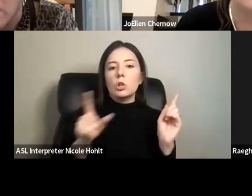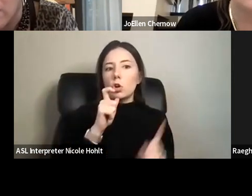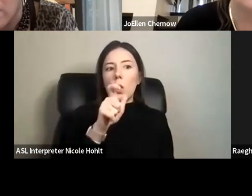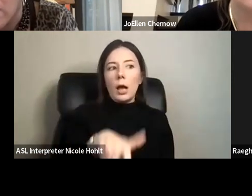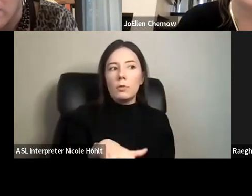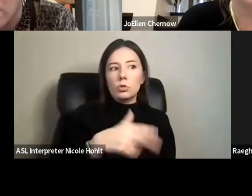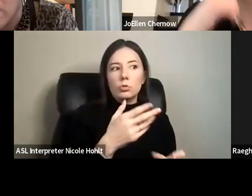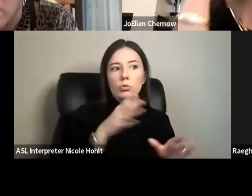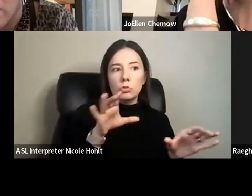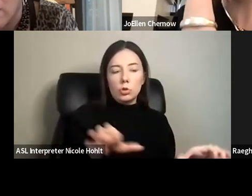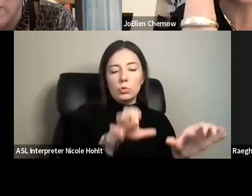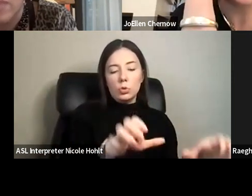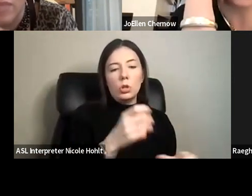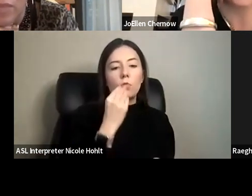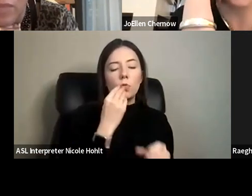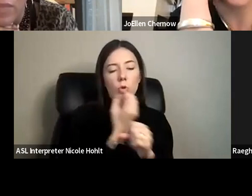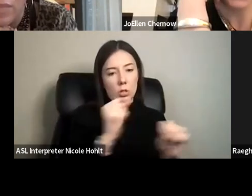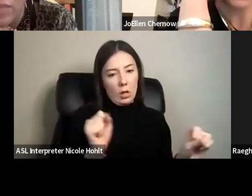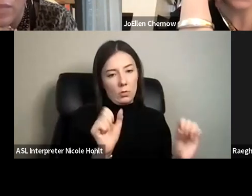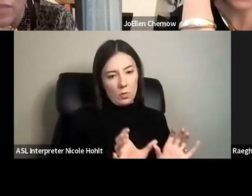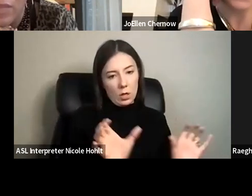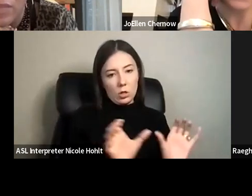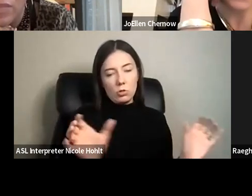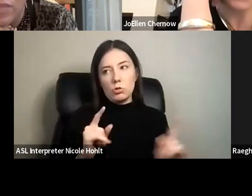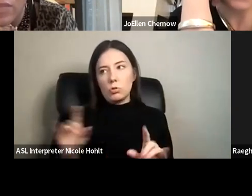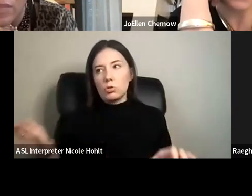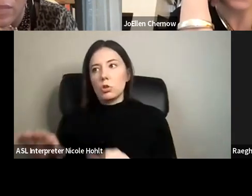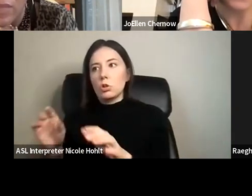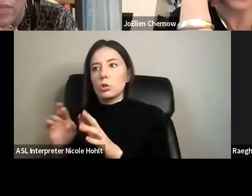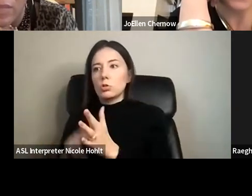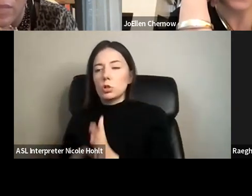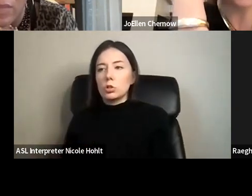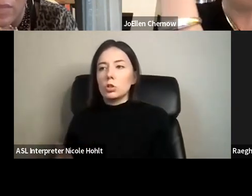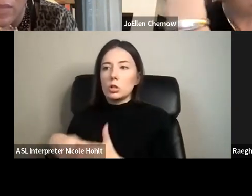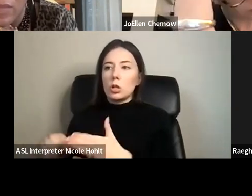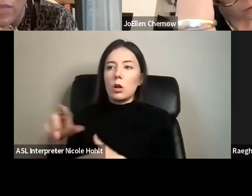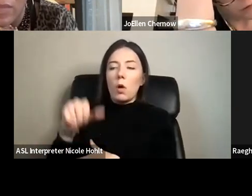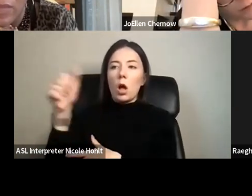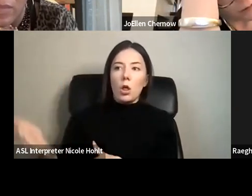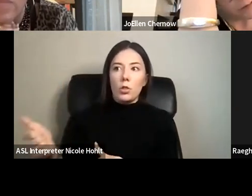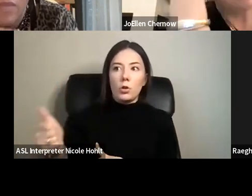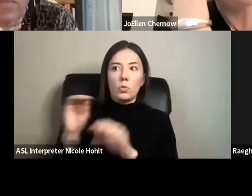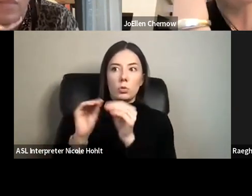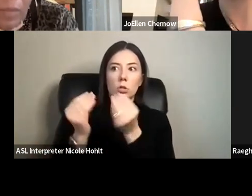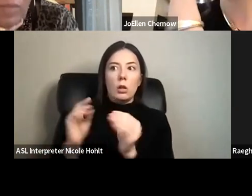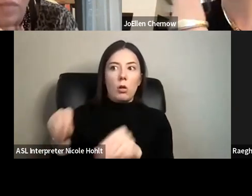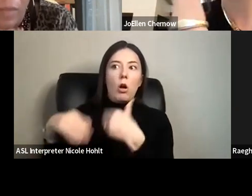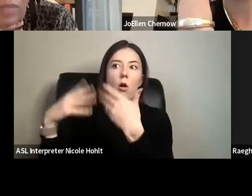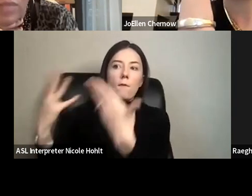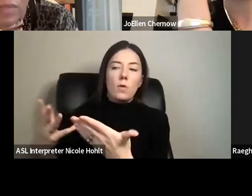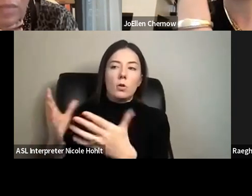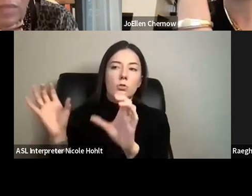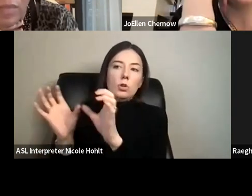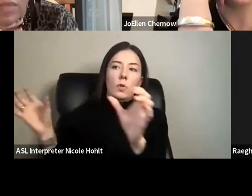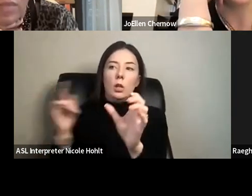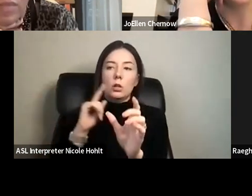money. So make sure, just do your research and check out like others organizations that offer